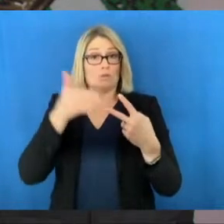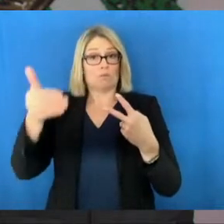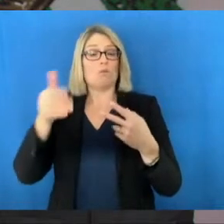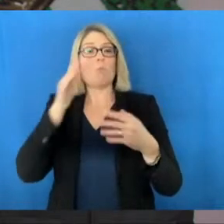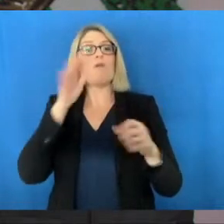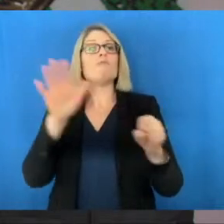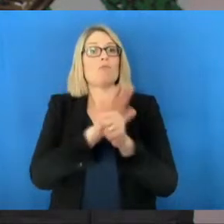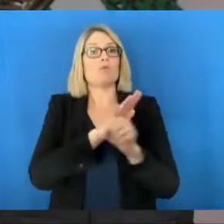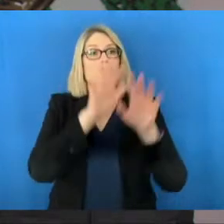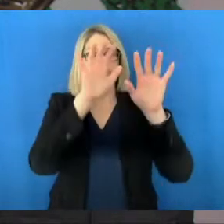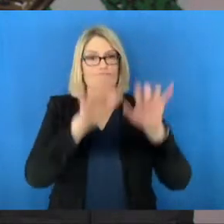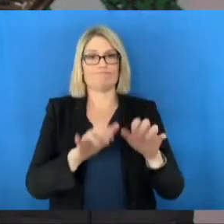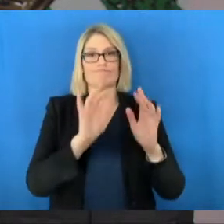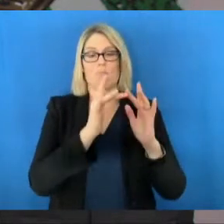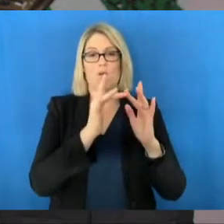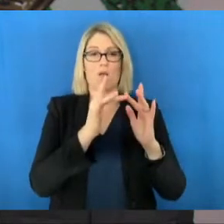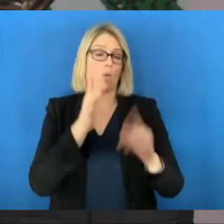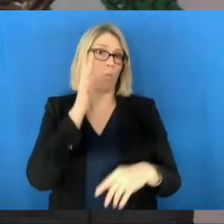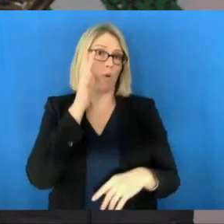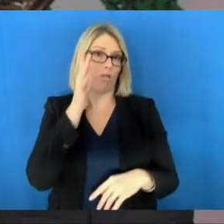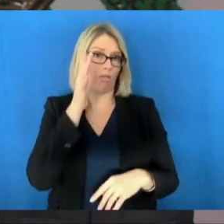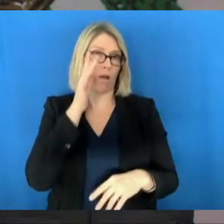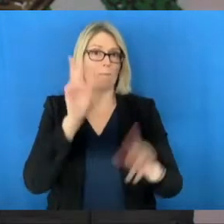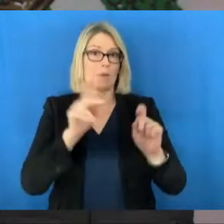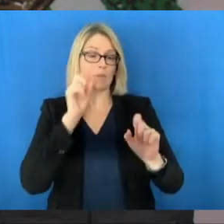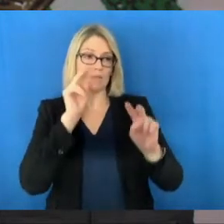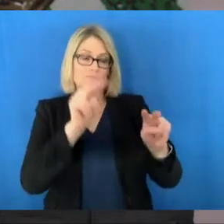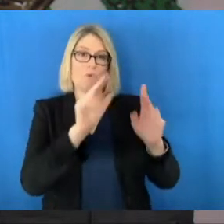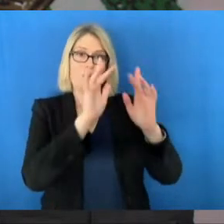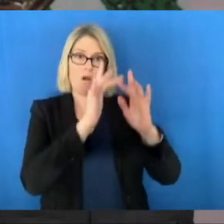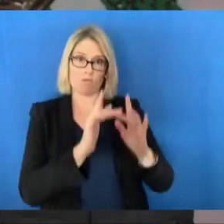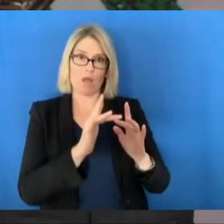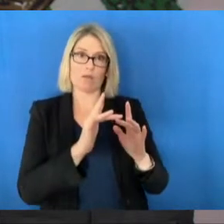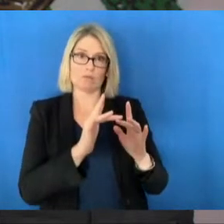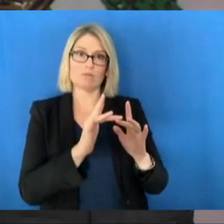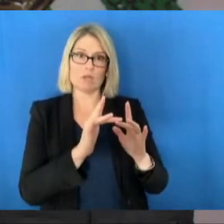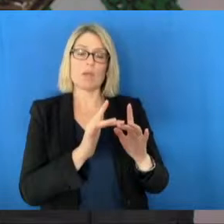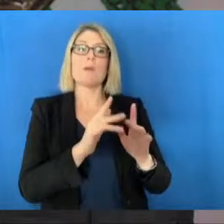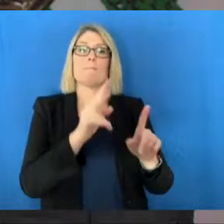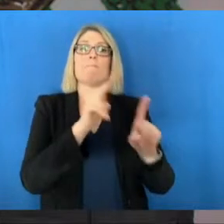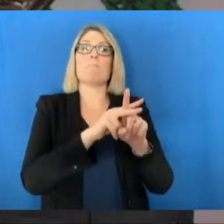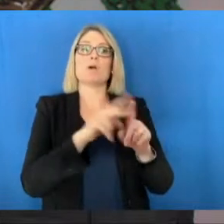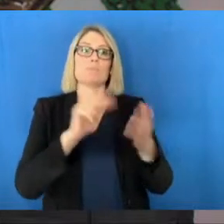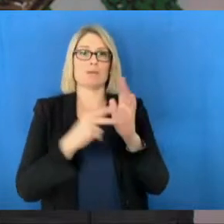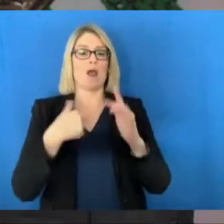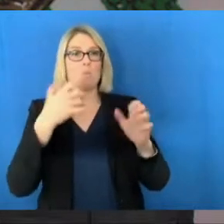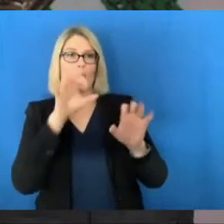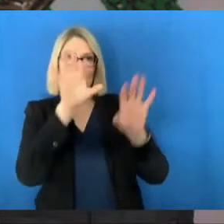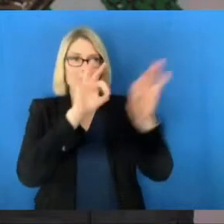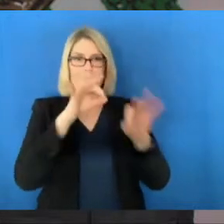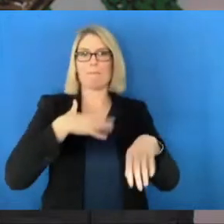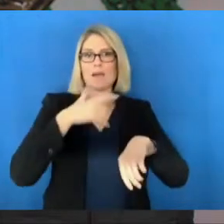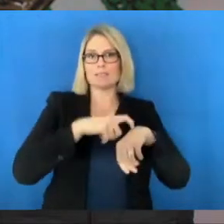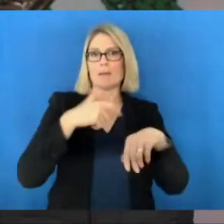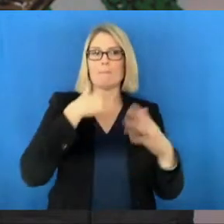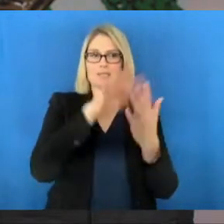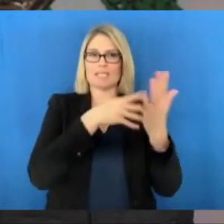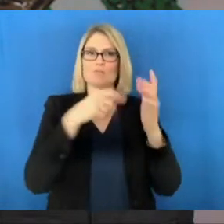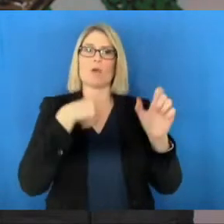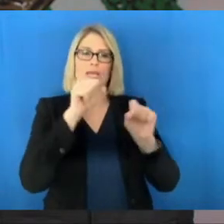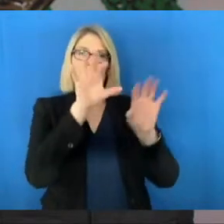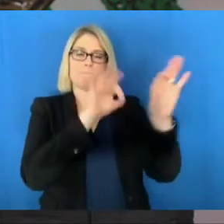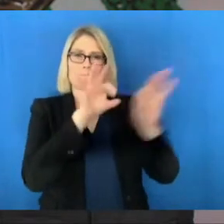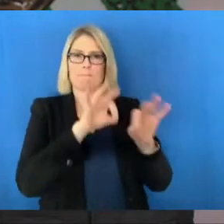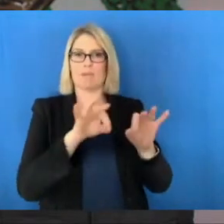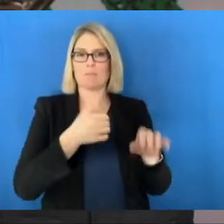booking system where people can go online as well and actually book and choose their appointment times on the clinics,